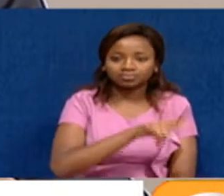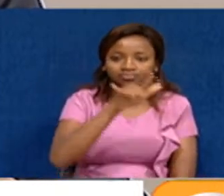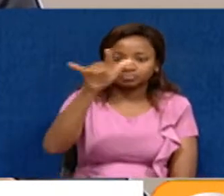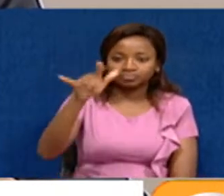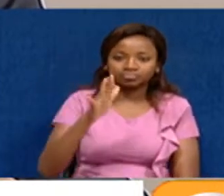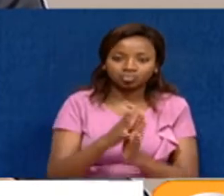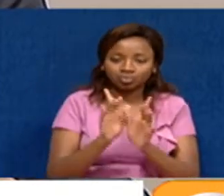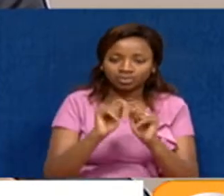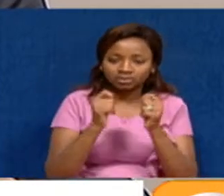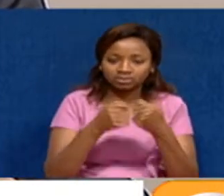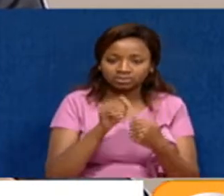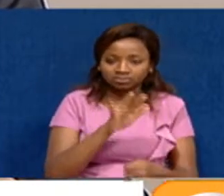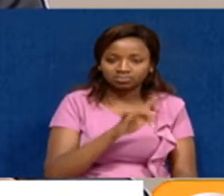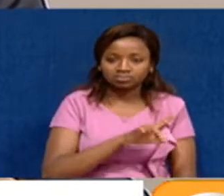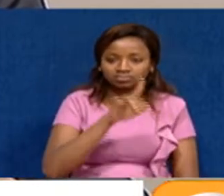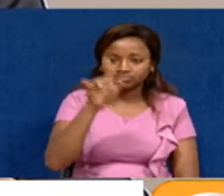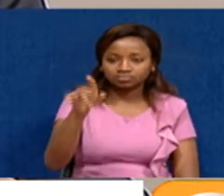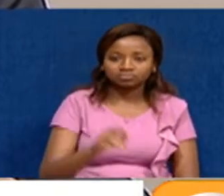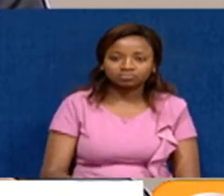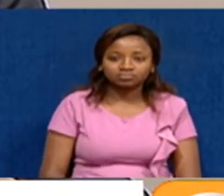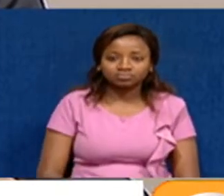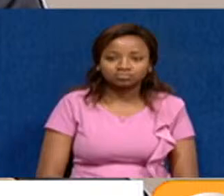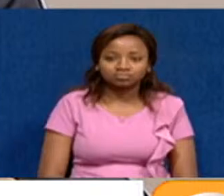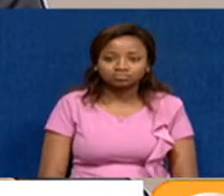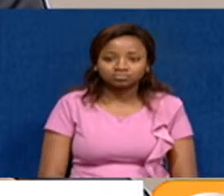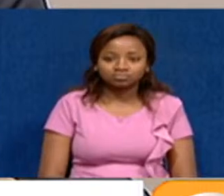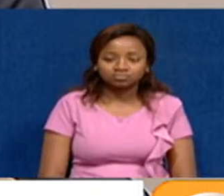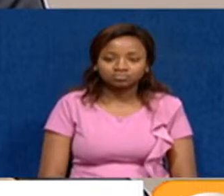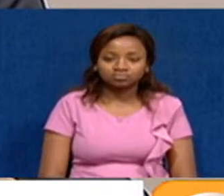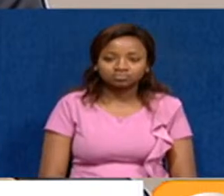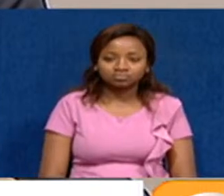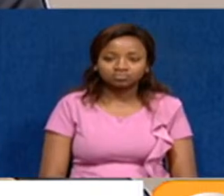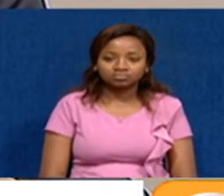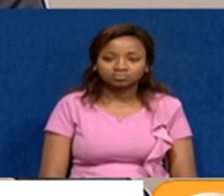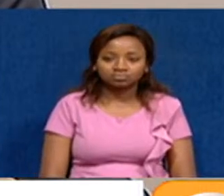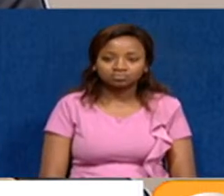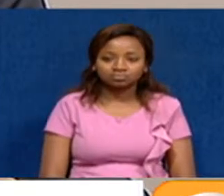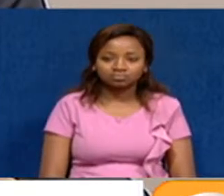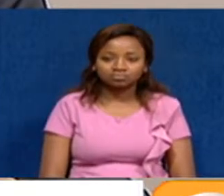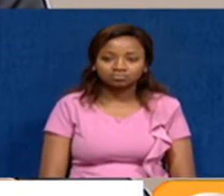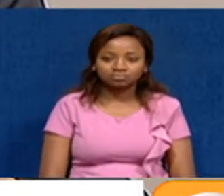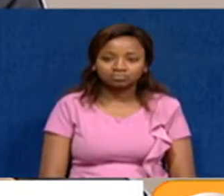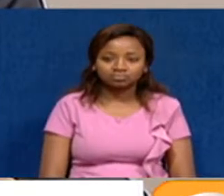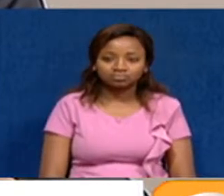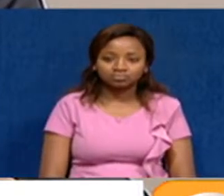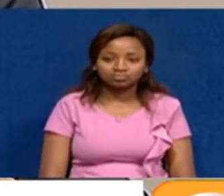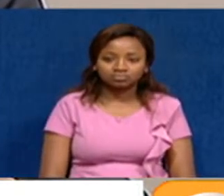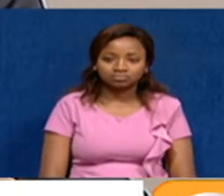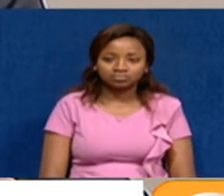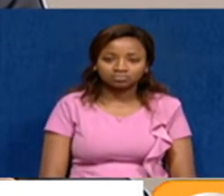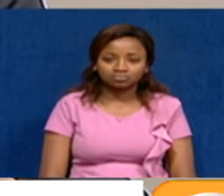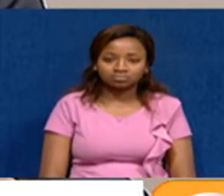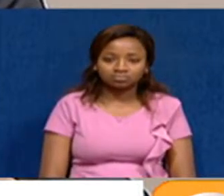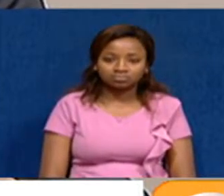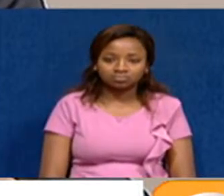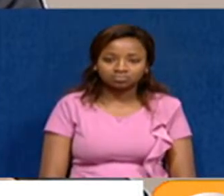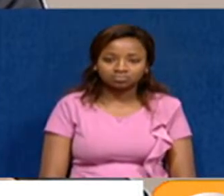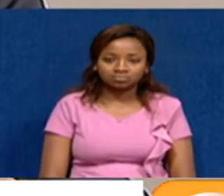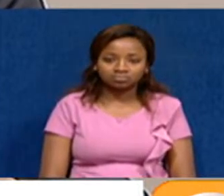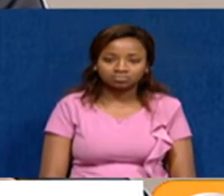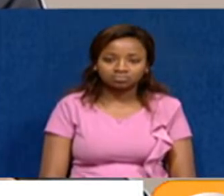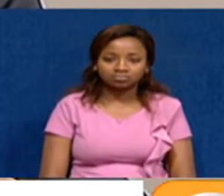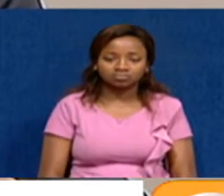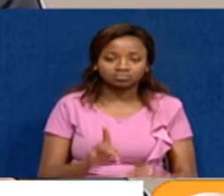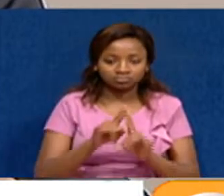with his team, you see, to file a court against Football Kenya Limited, you see, and he